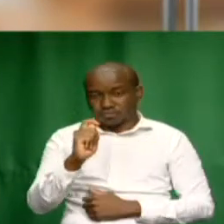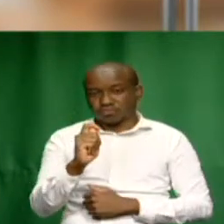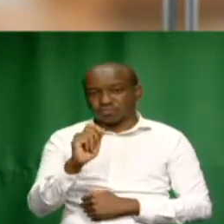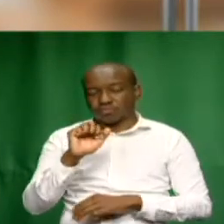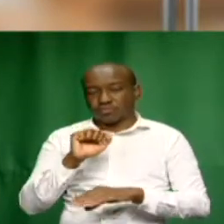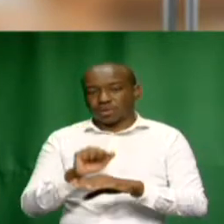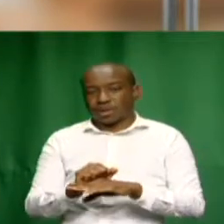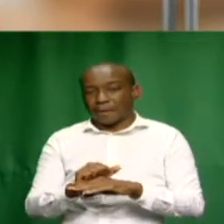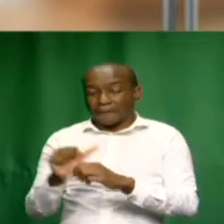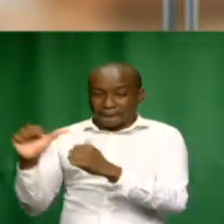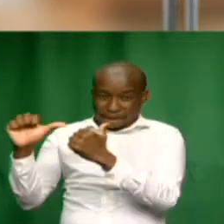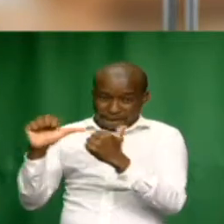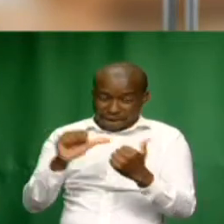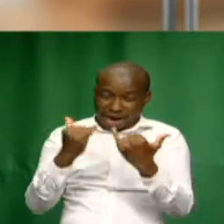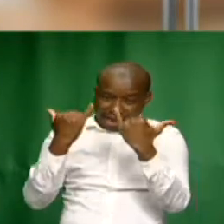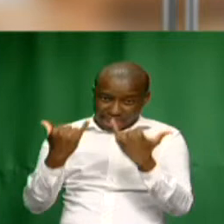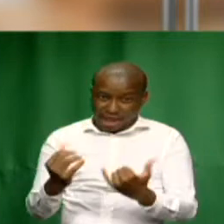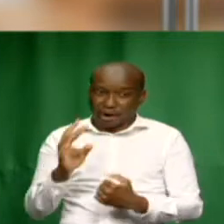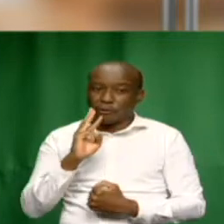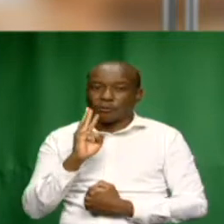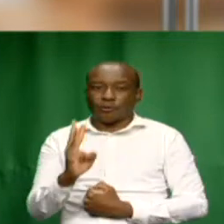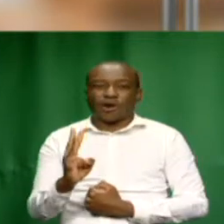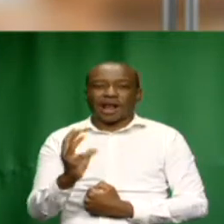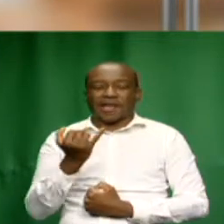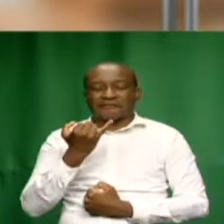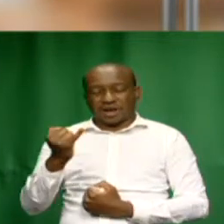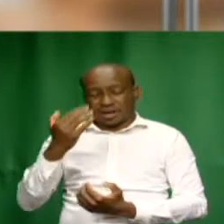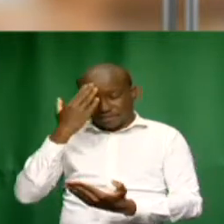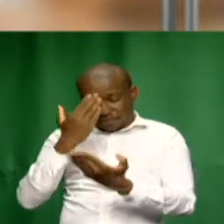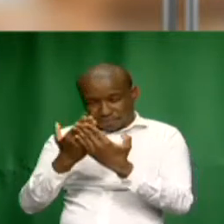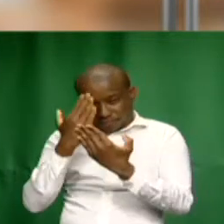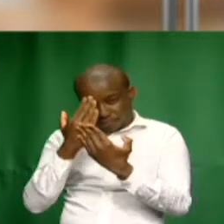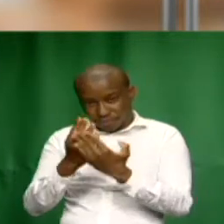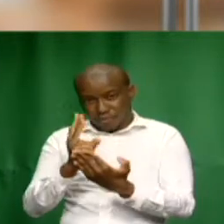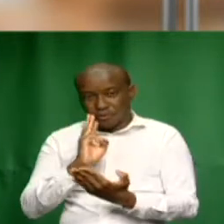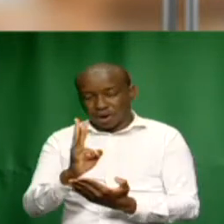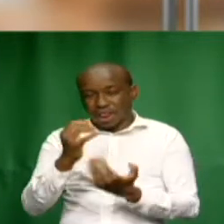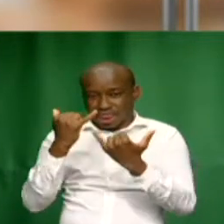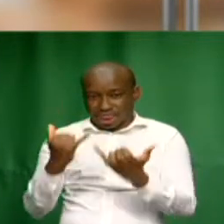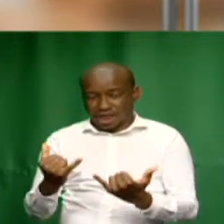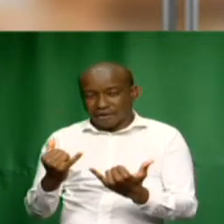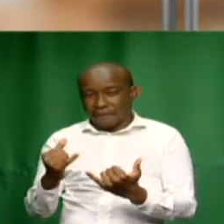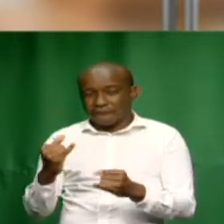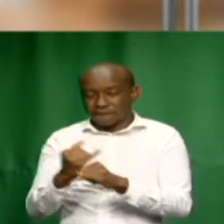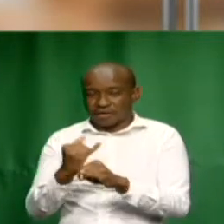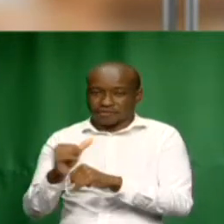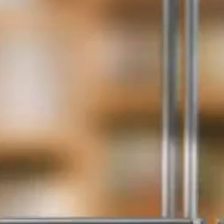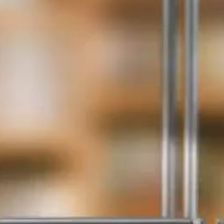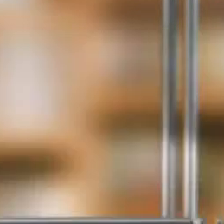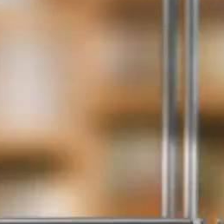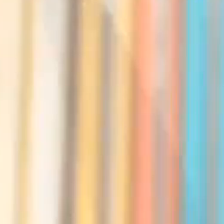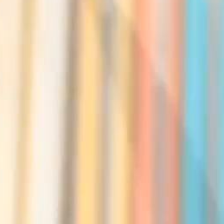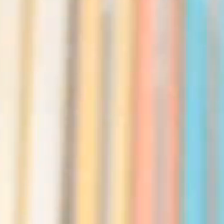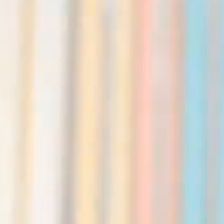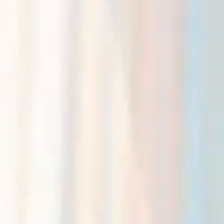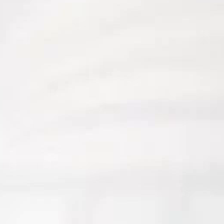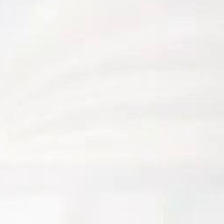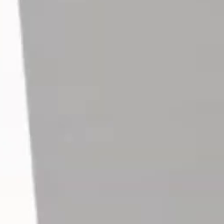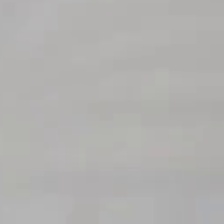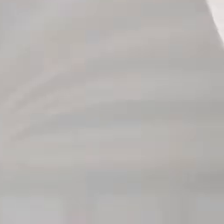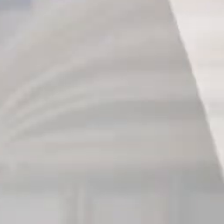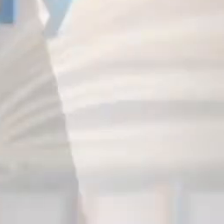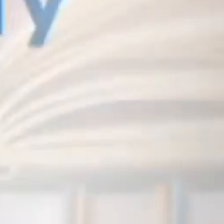Well, I'll be back after this for your first lesson of the day. Let's take a quick infomercial.